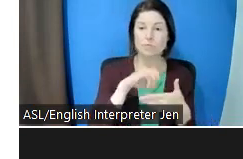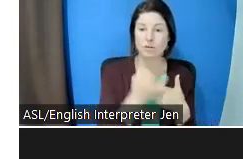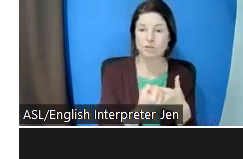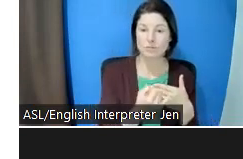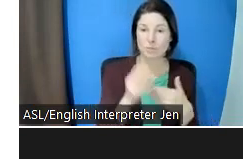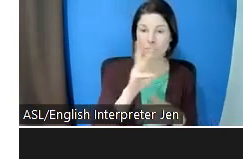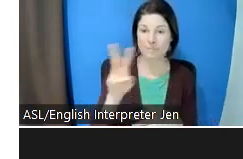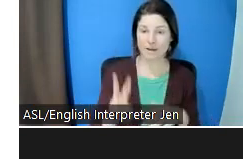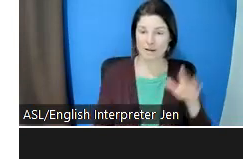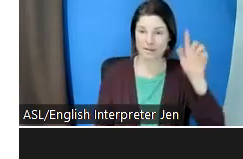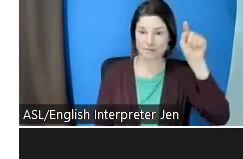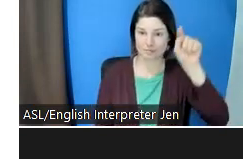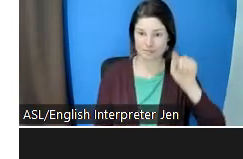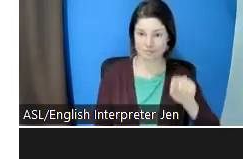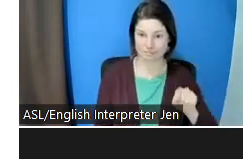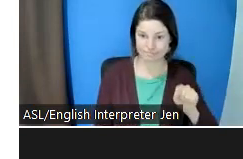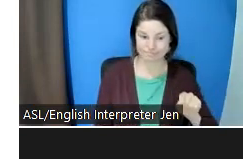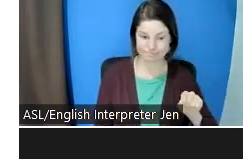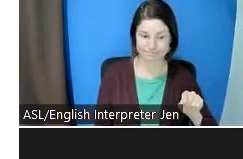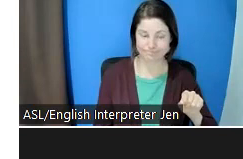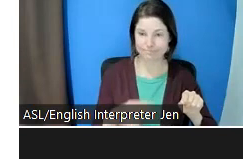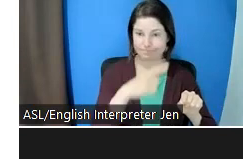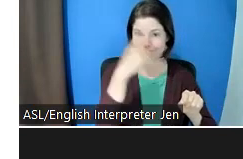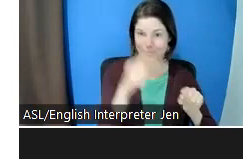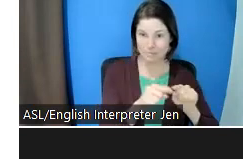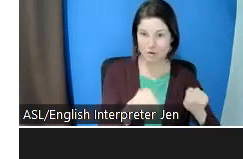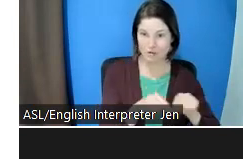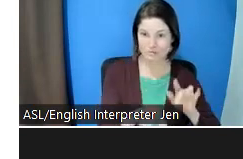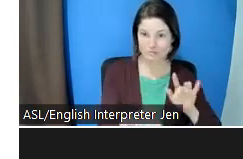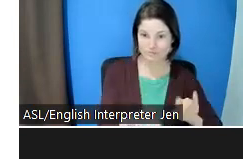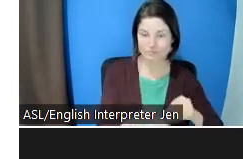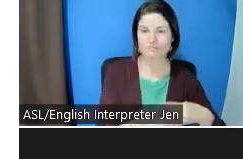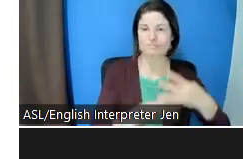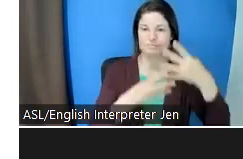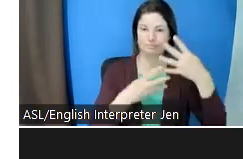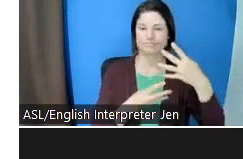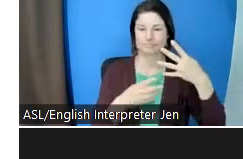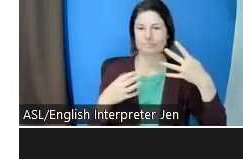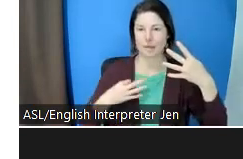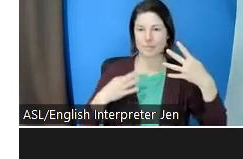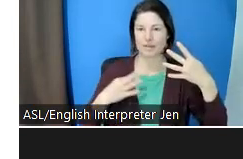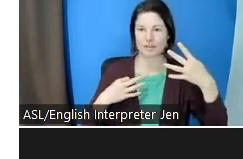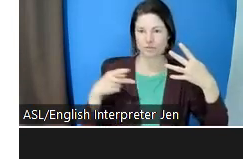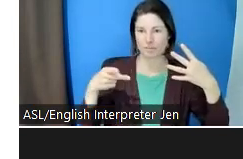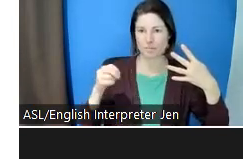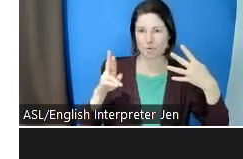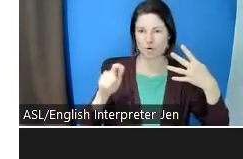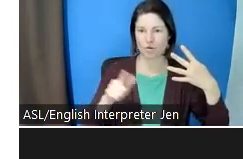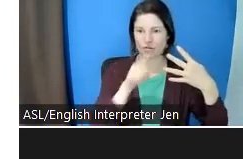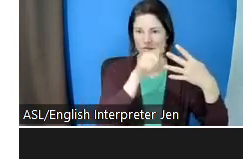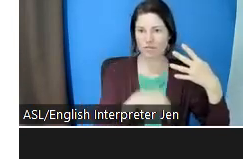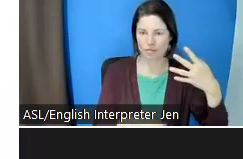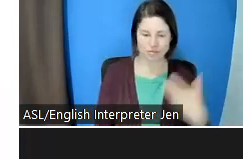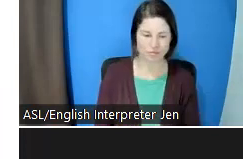apply, and that will give you enter into the portal for the online application. This is the